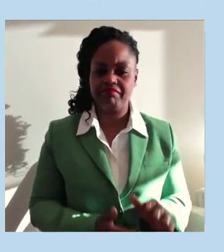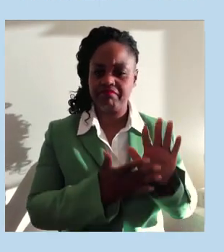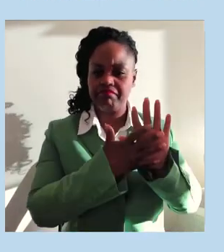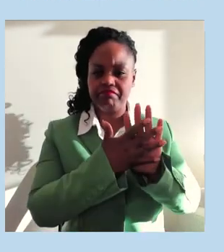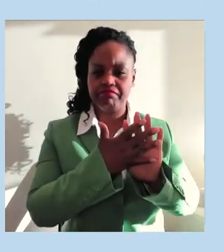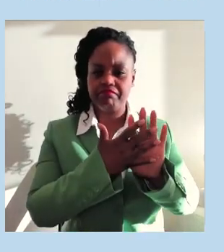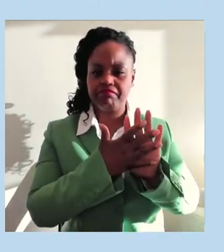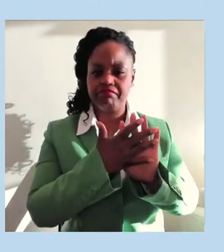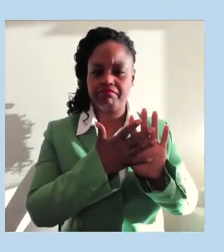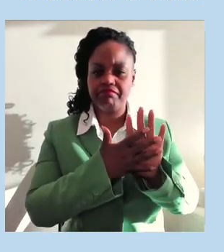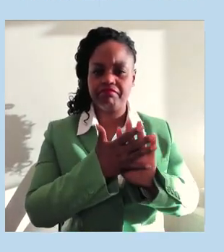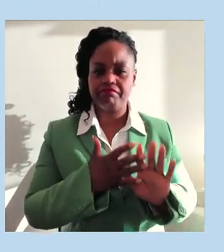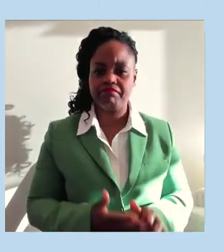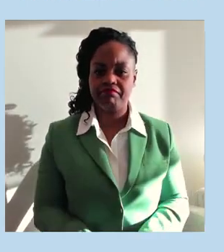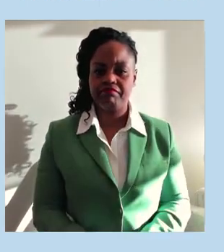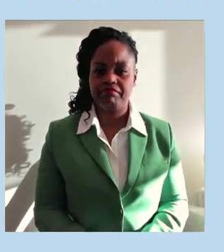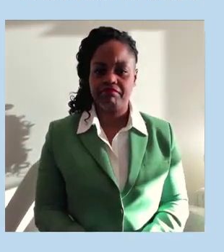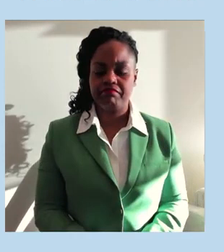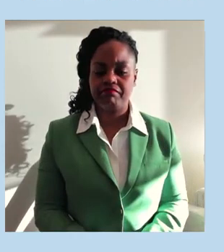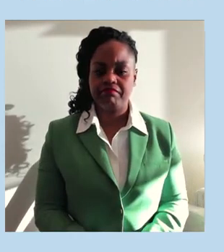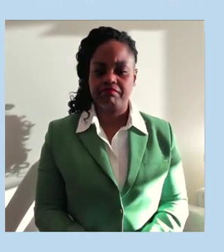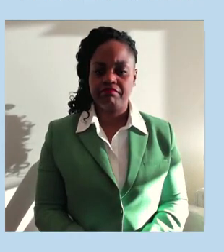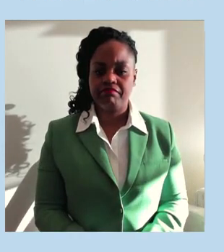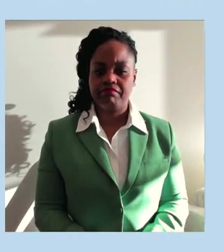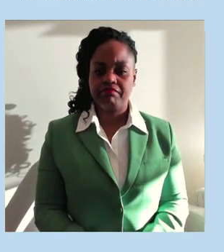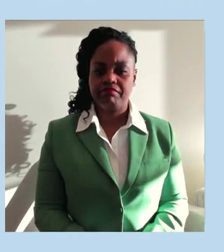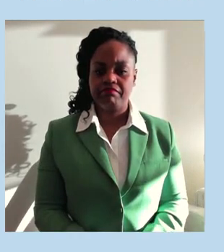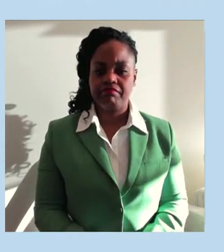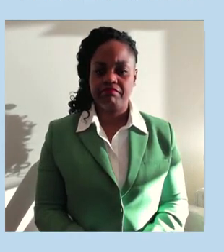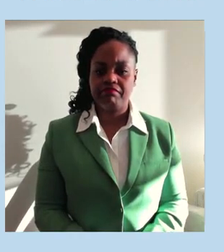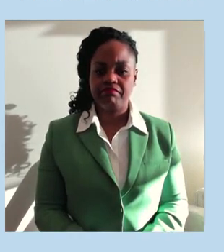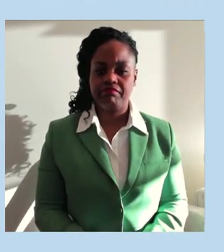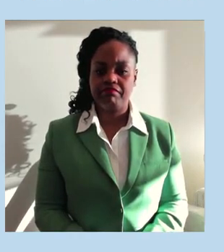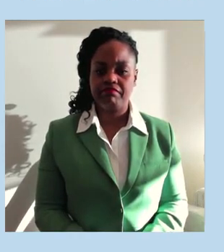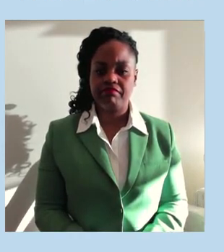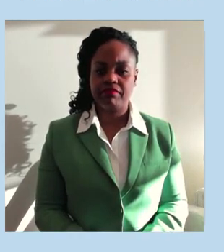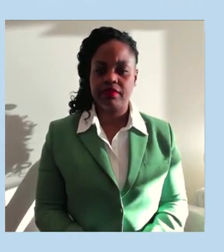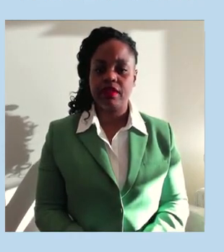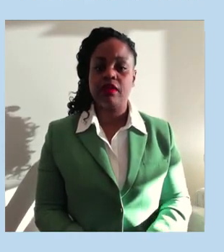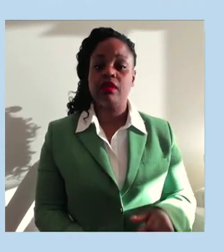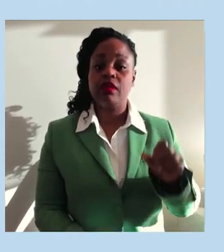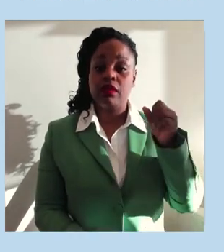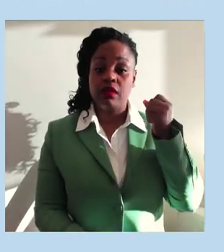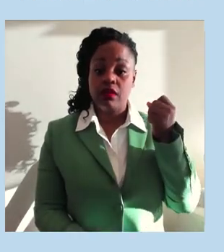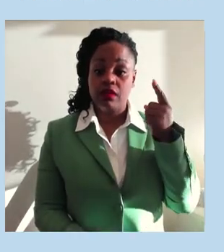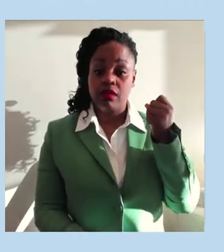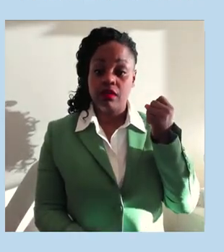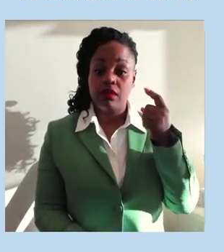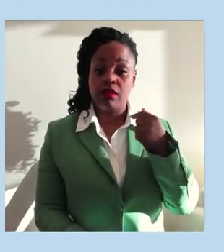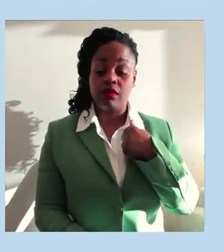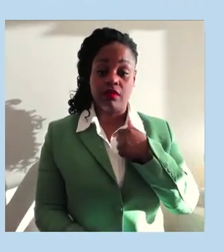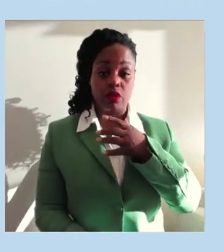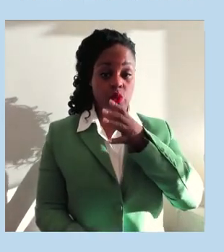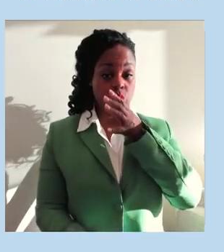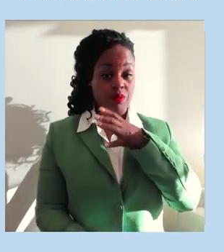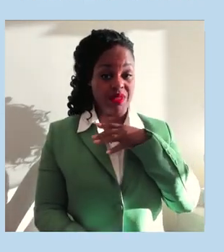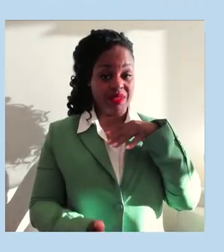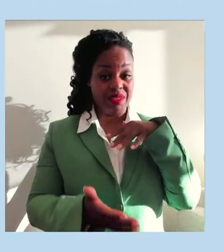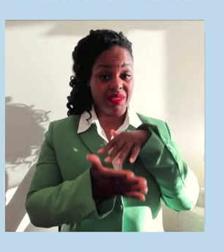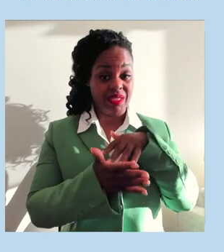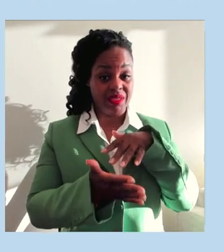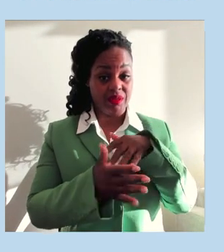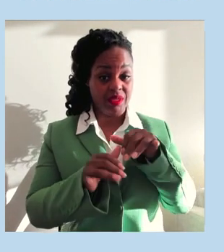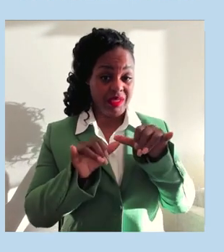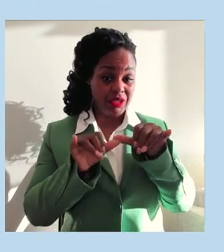US Department of State. From being the only female studying automotive engineering to speed racing among males, this has been always